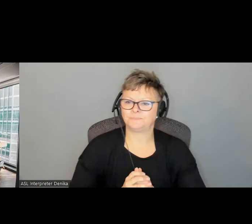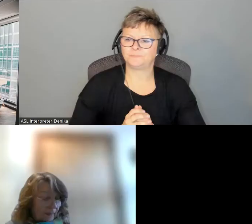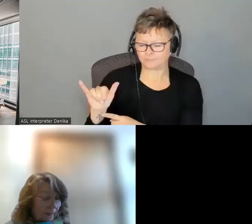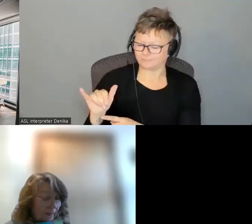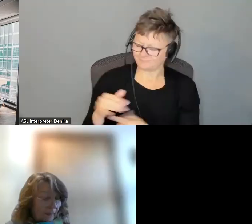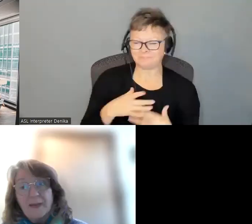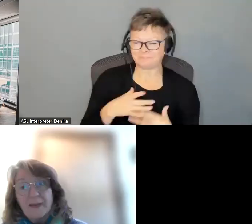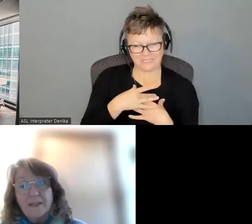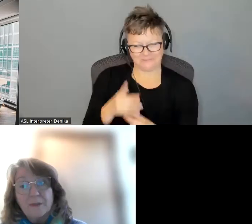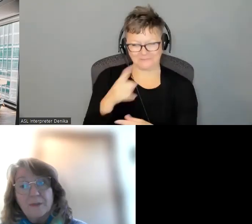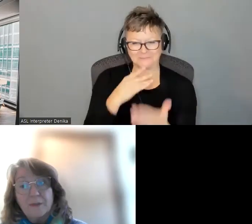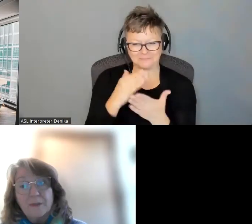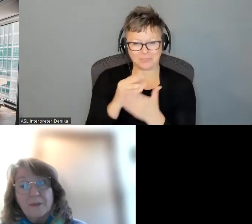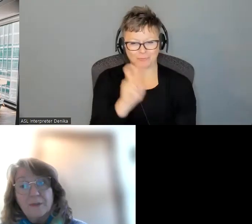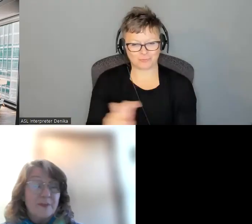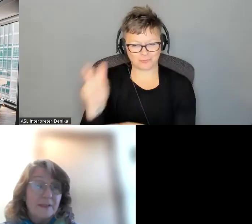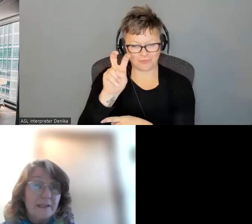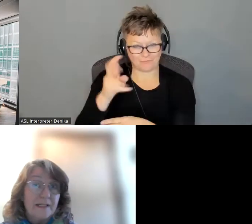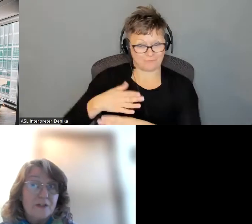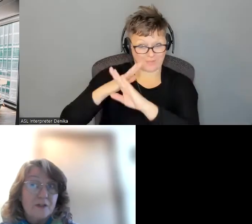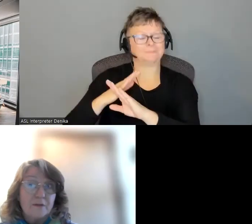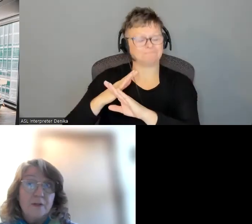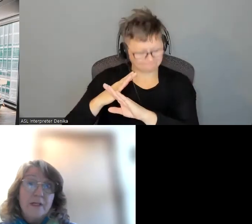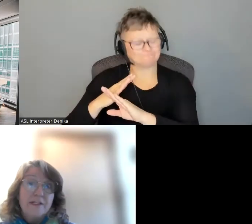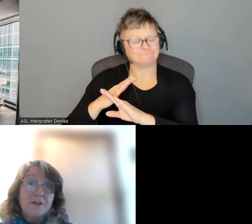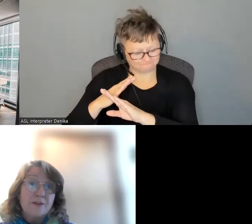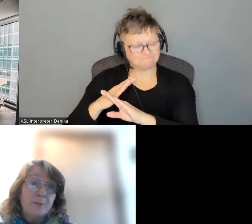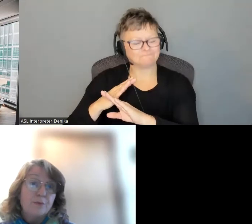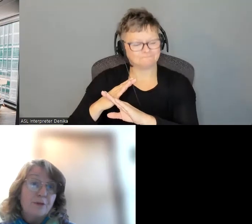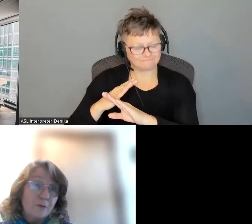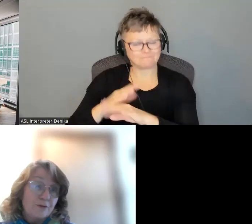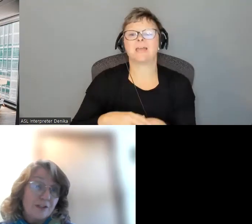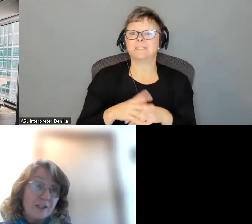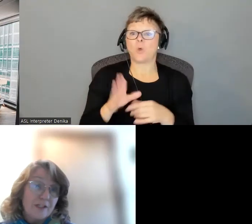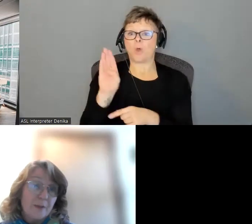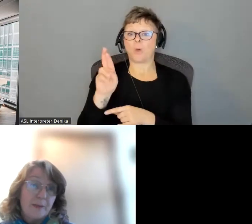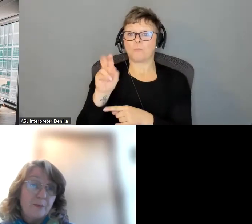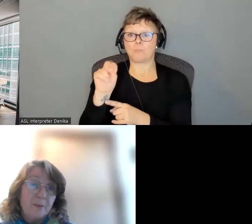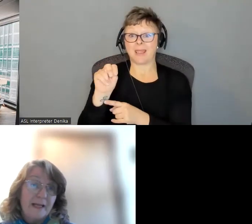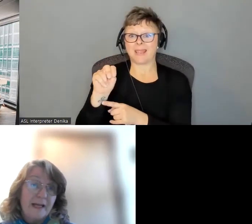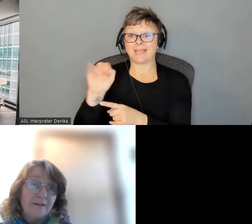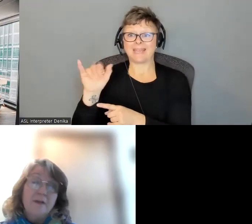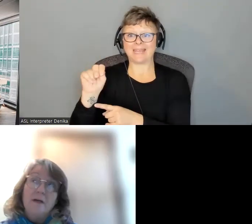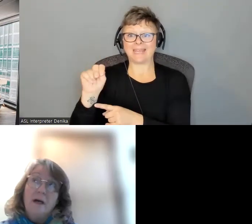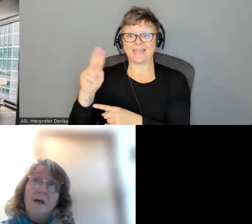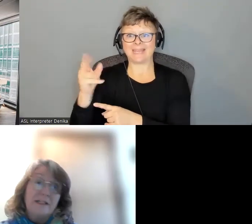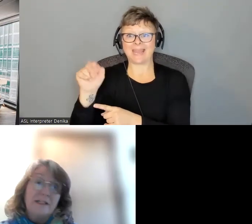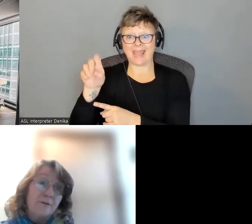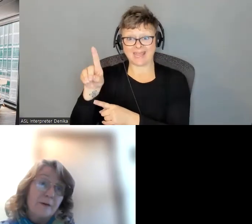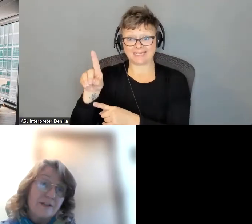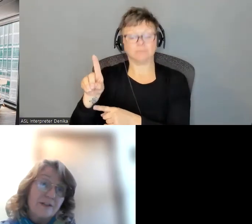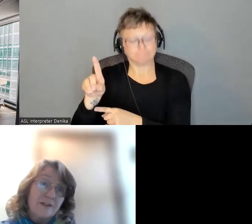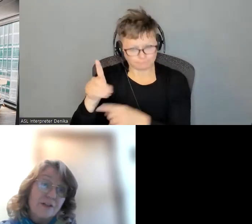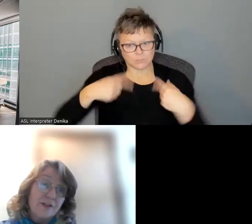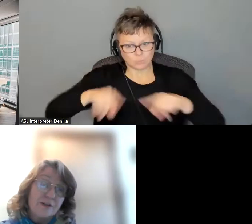raised as a barrier, because one of the big things that Brain in Hand is used for is to support travel strategies where people may have mental health